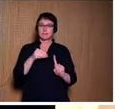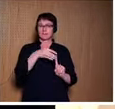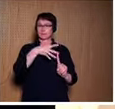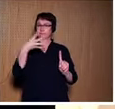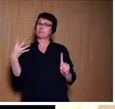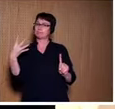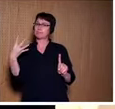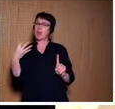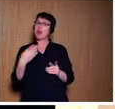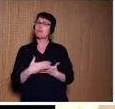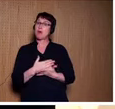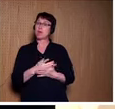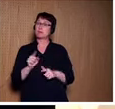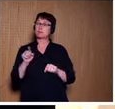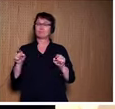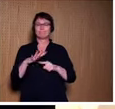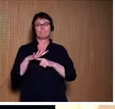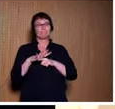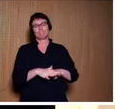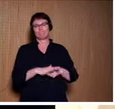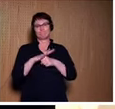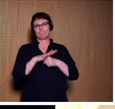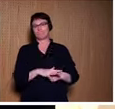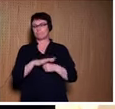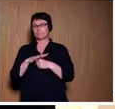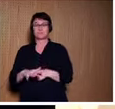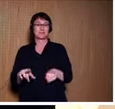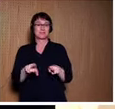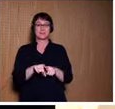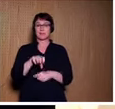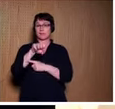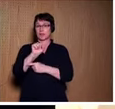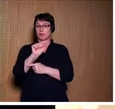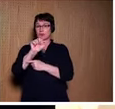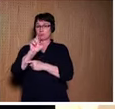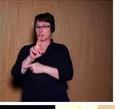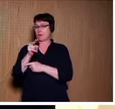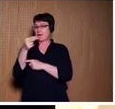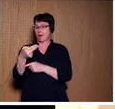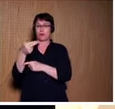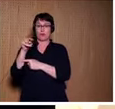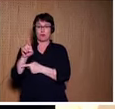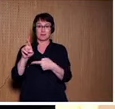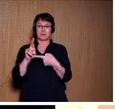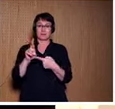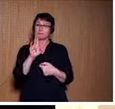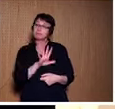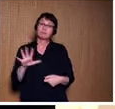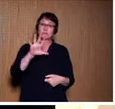LGBTIQ rights and sexual and reproductive health rights and education across the